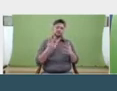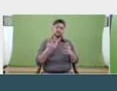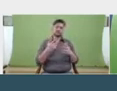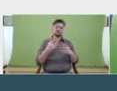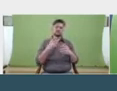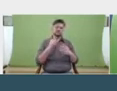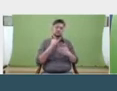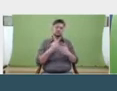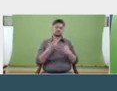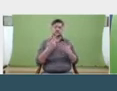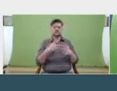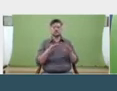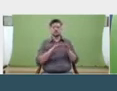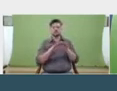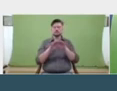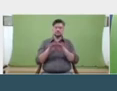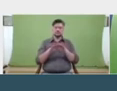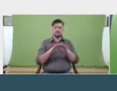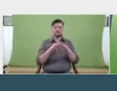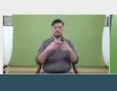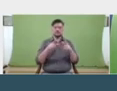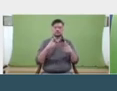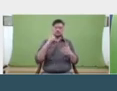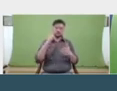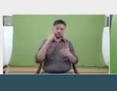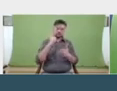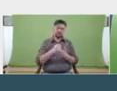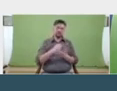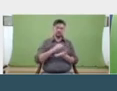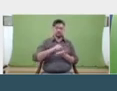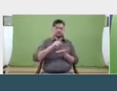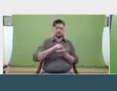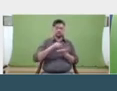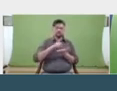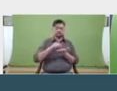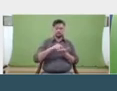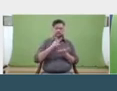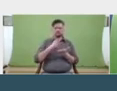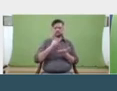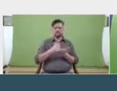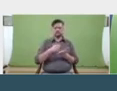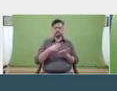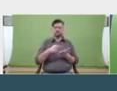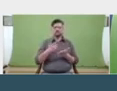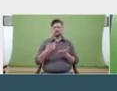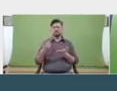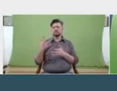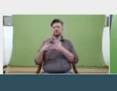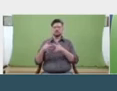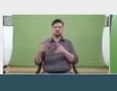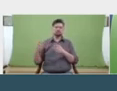be written i've highlighted the word written here so you can see you know sign language is nowhere in the consideration then uh